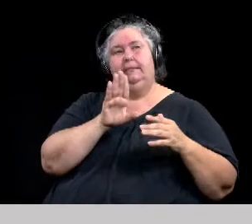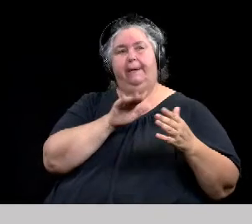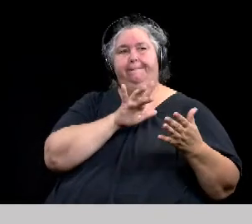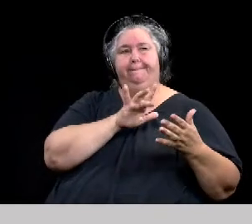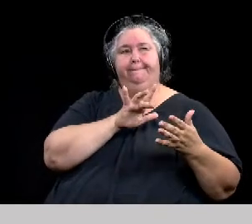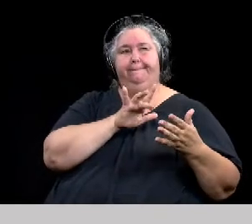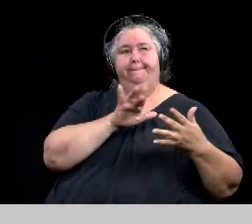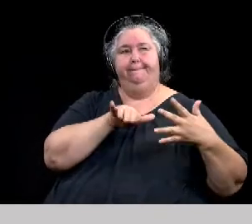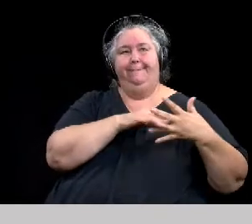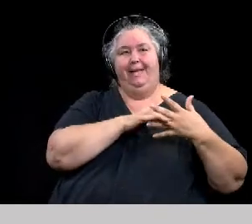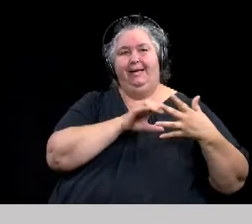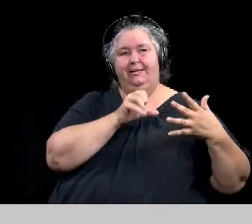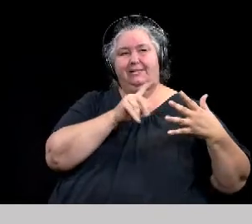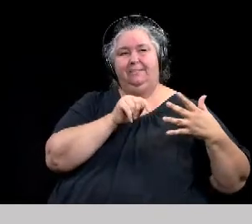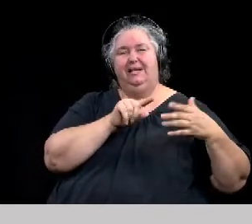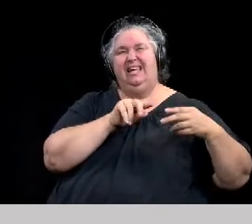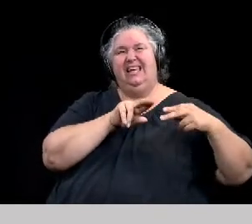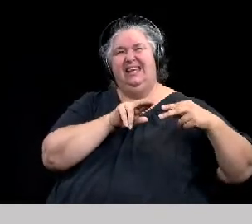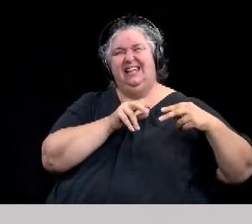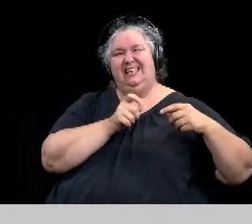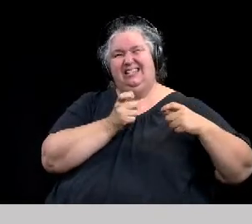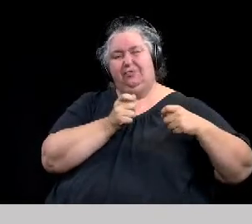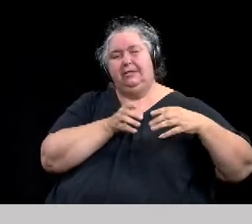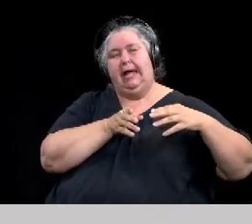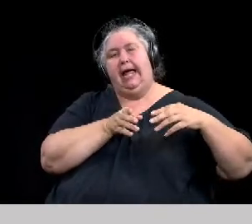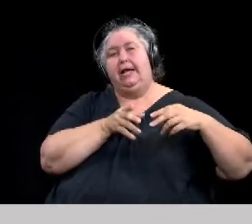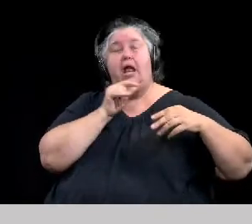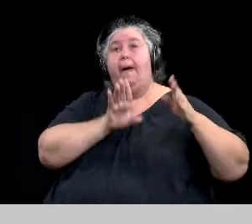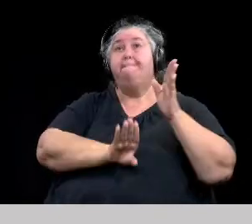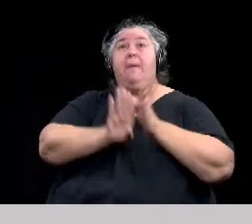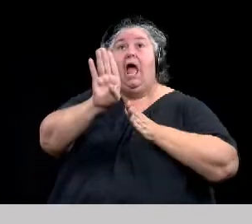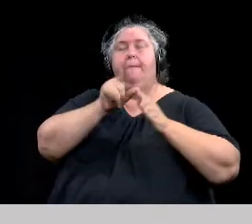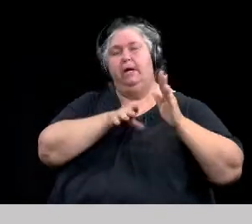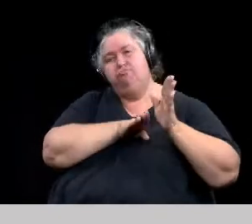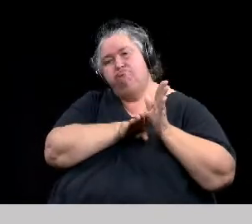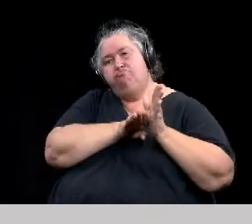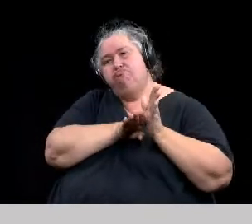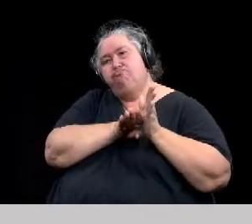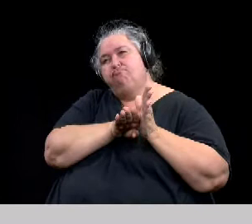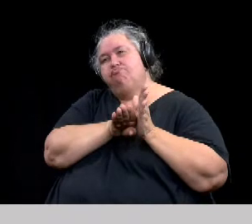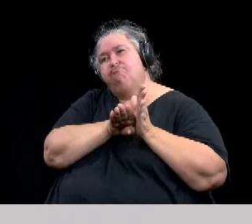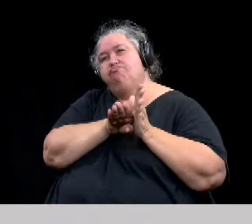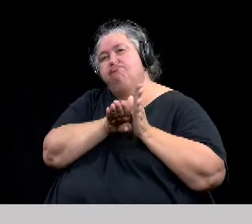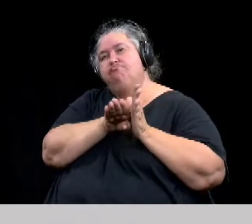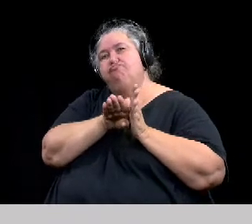September, that gradual increase in new cases in the United States.